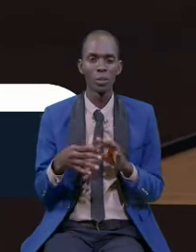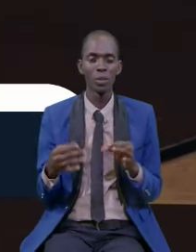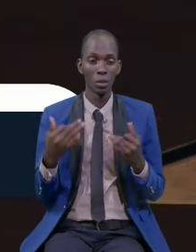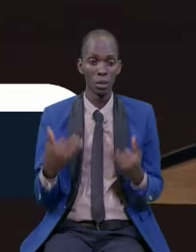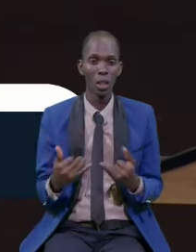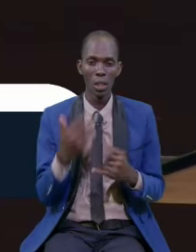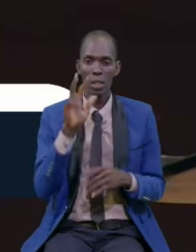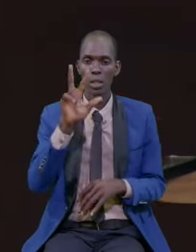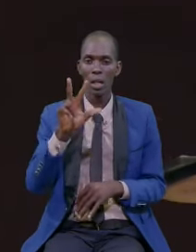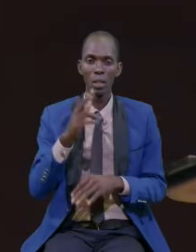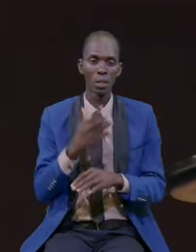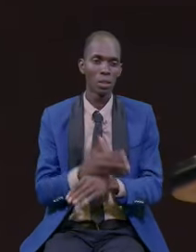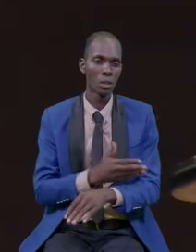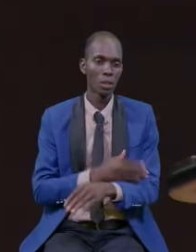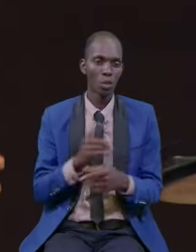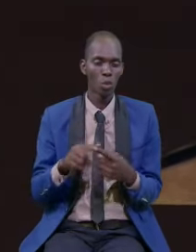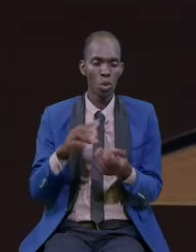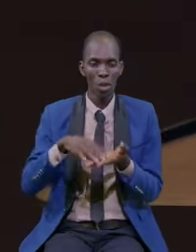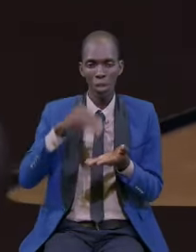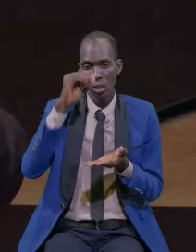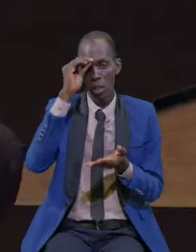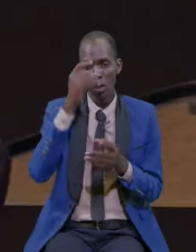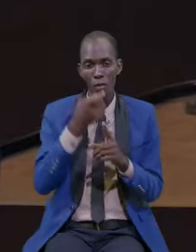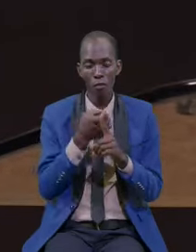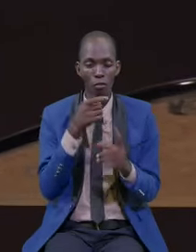here. Number one, we're looking at